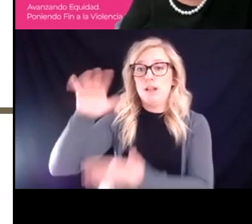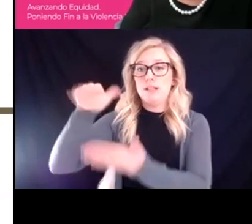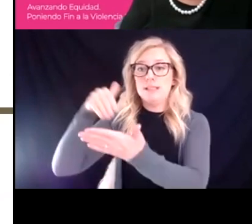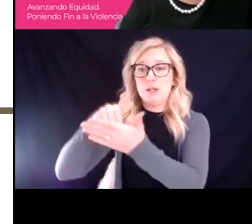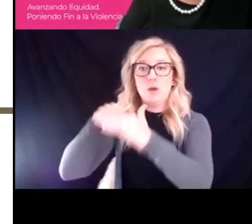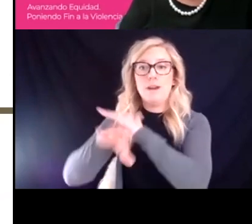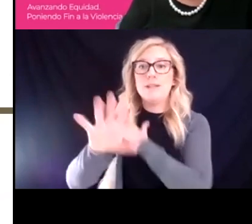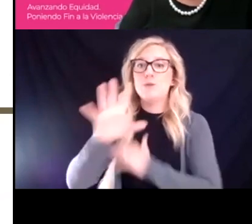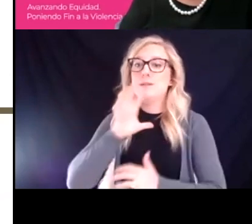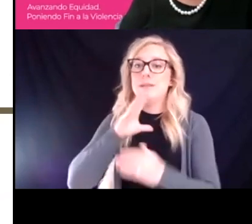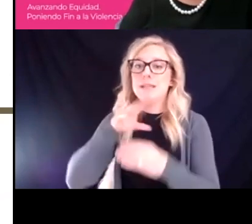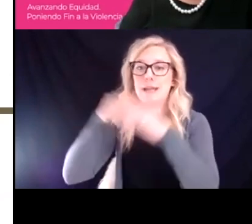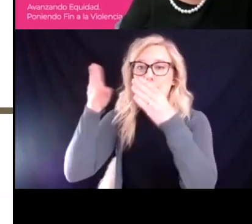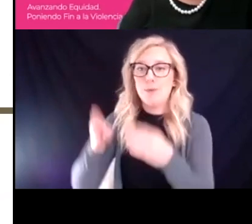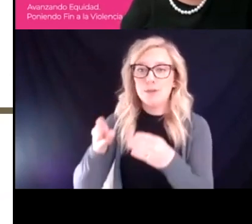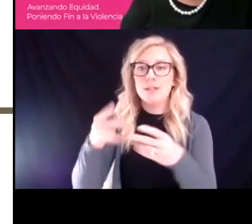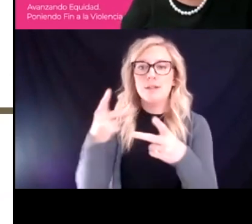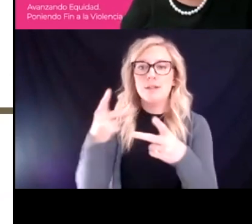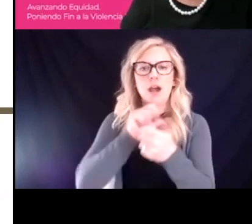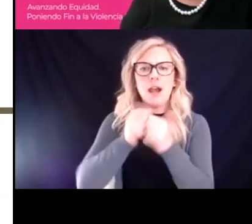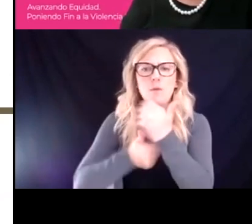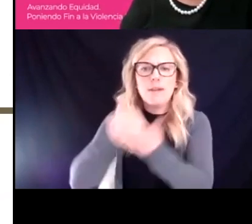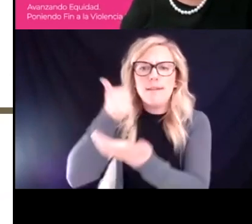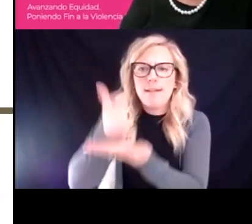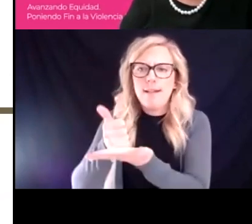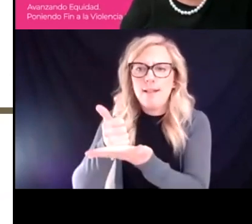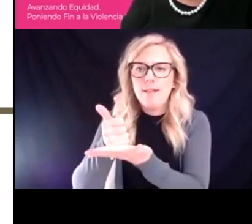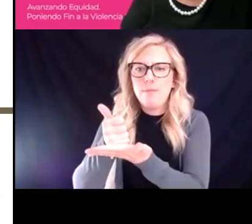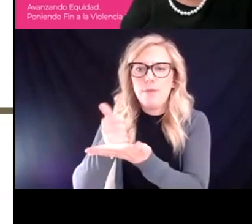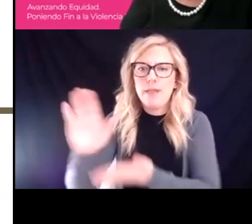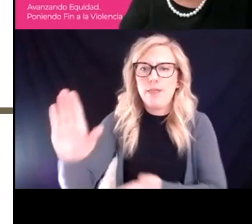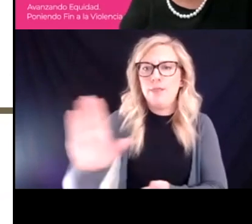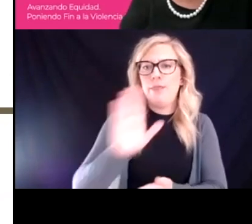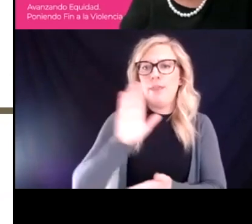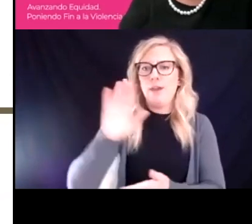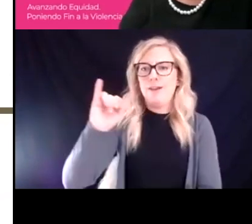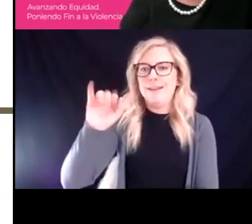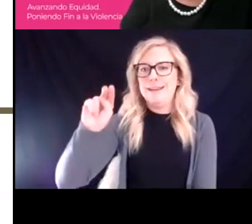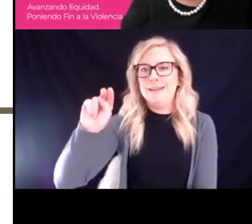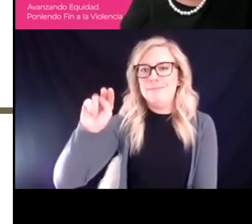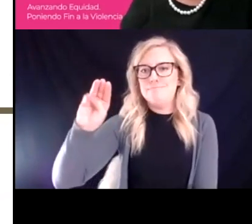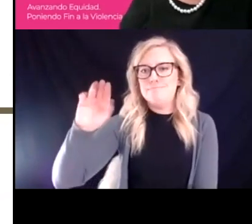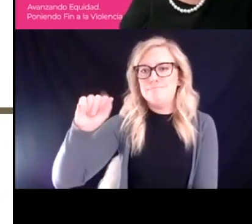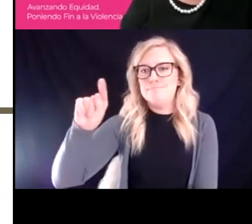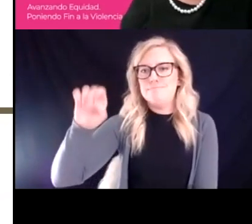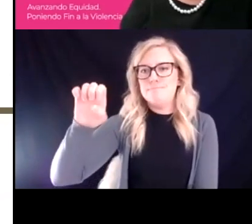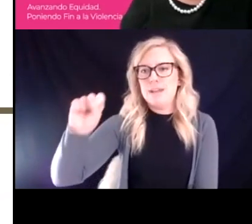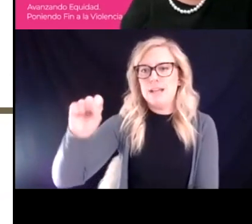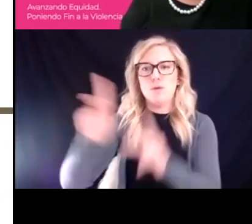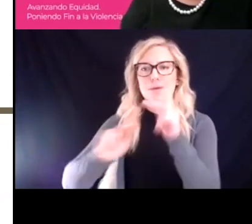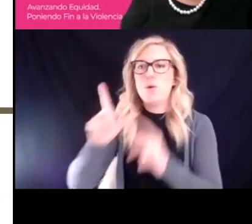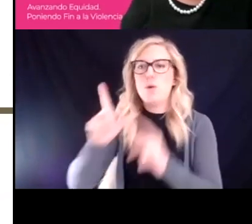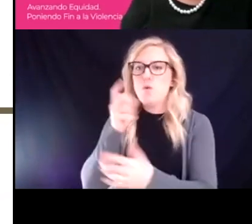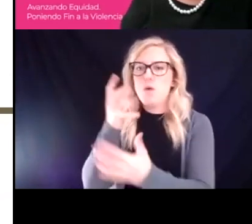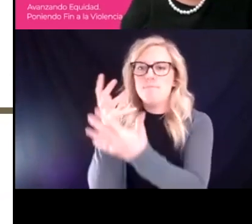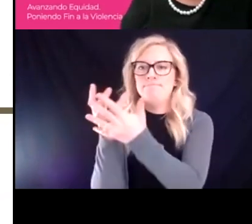people, how we could help their inmates or their people who were being detained. In this situation,